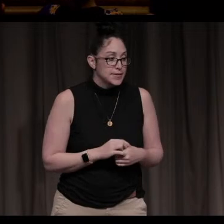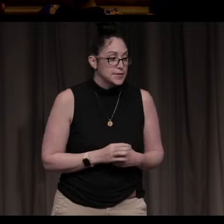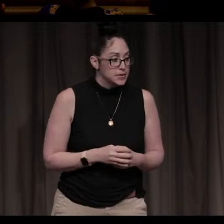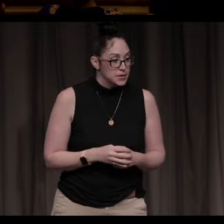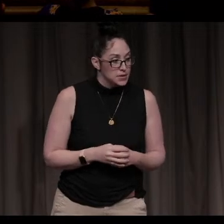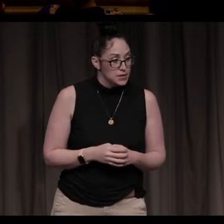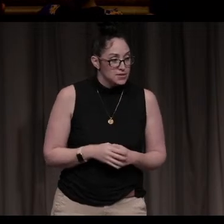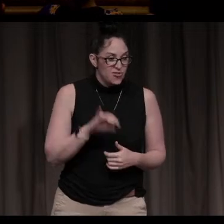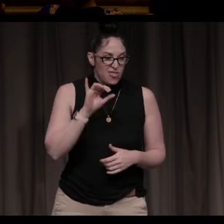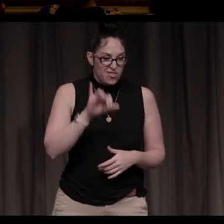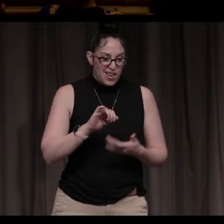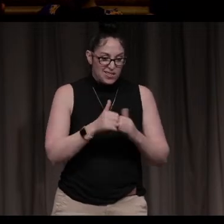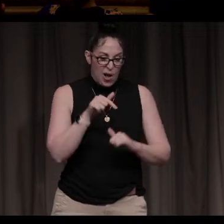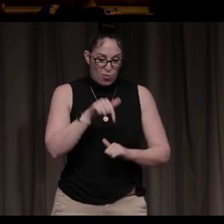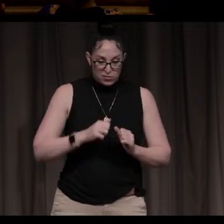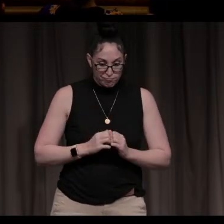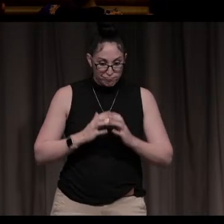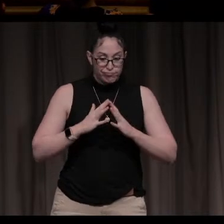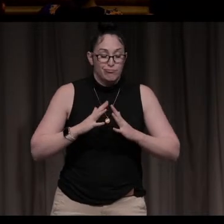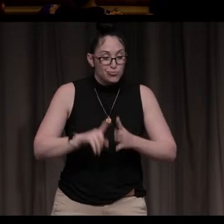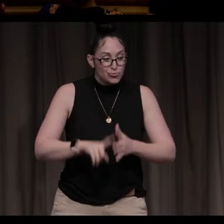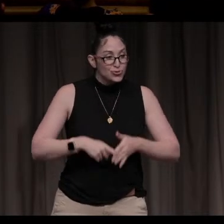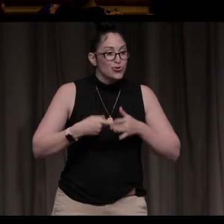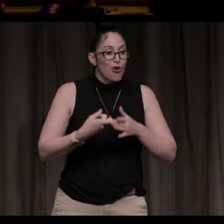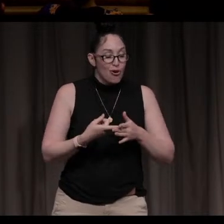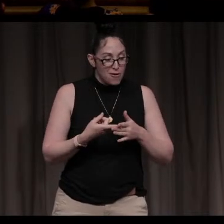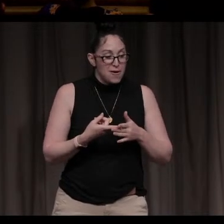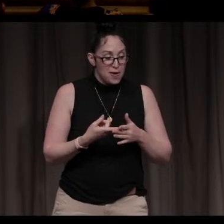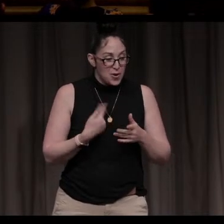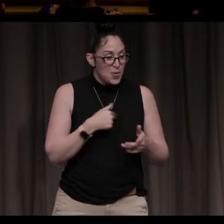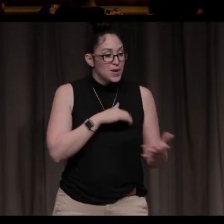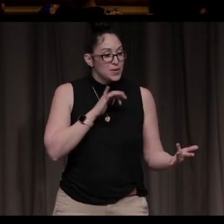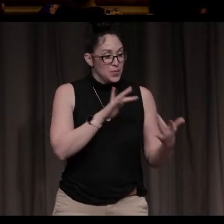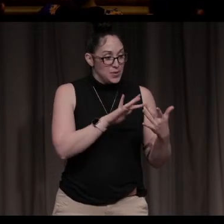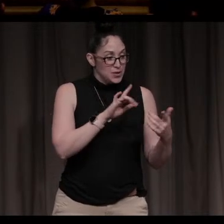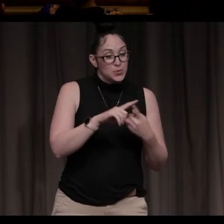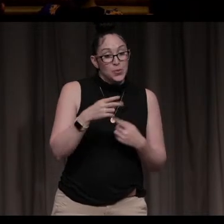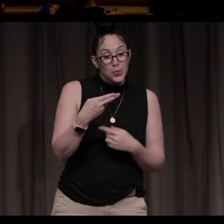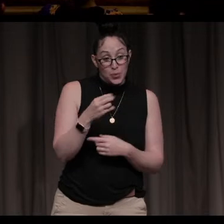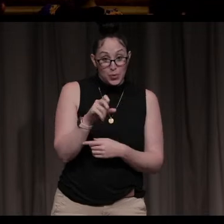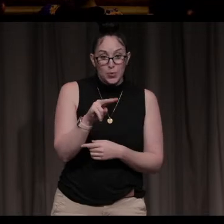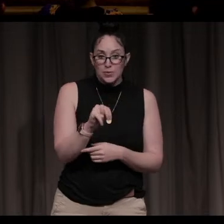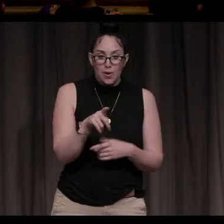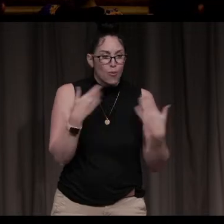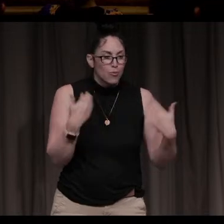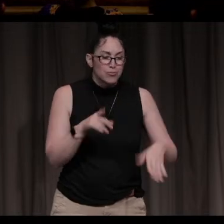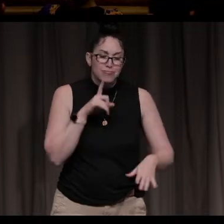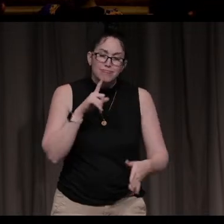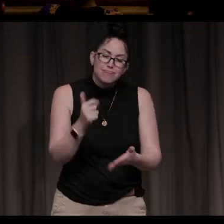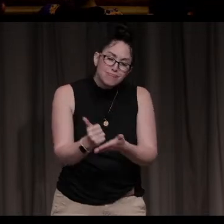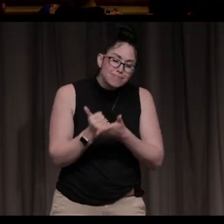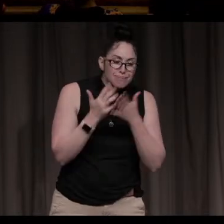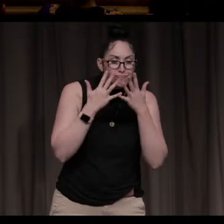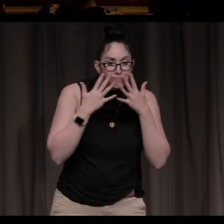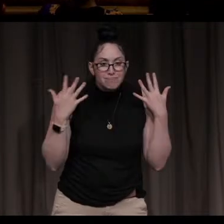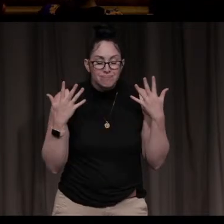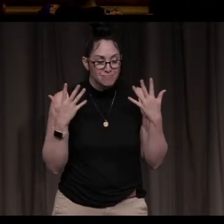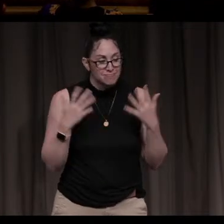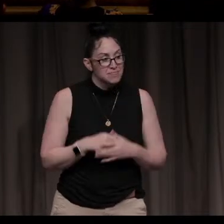how this collaboration started, and we reached out to Houston, who was super, super helpful and friendly,